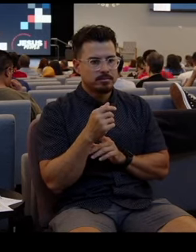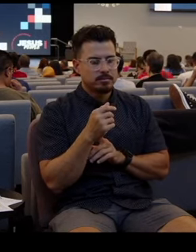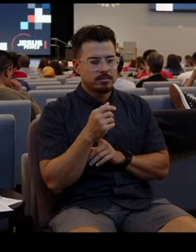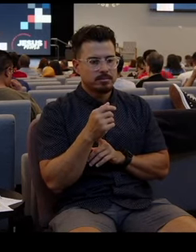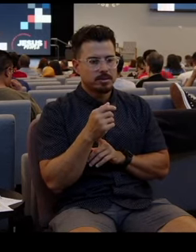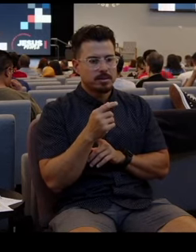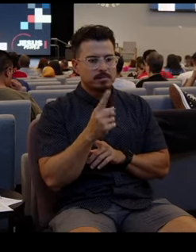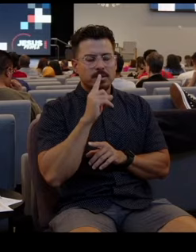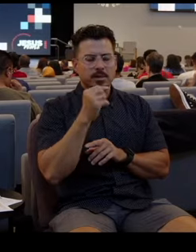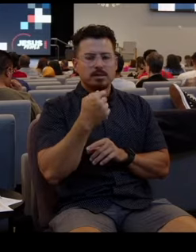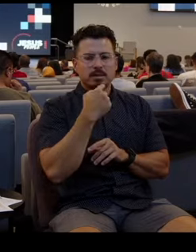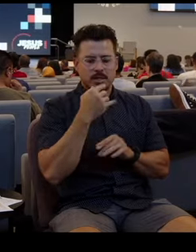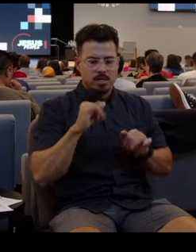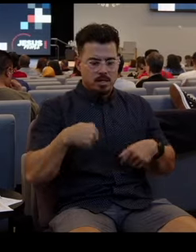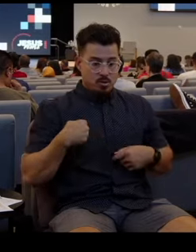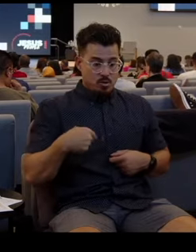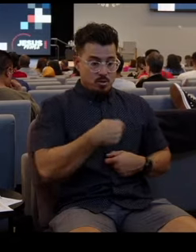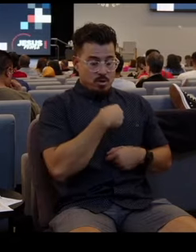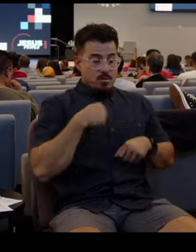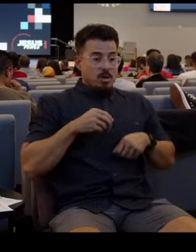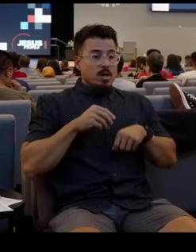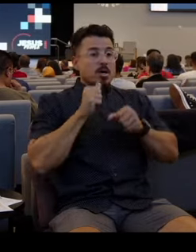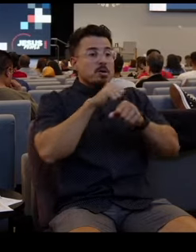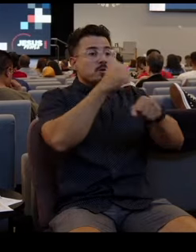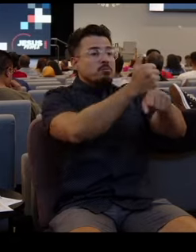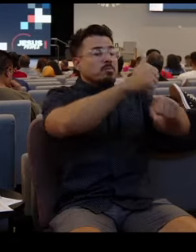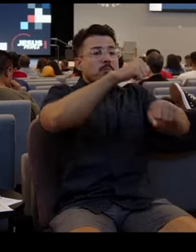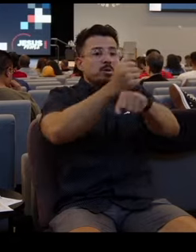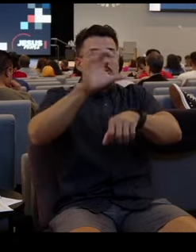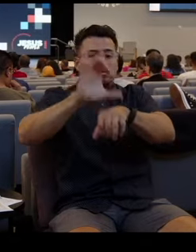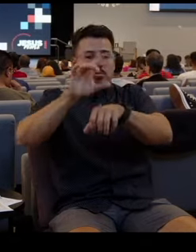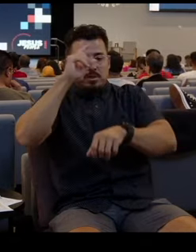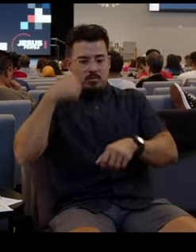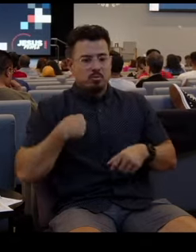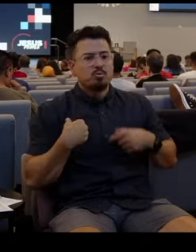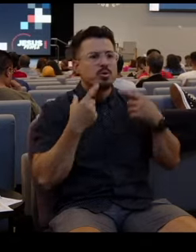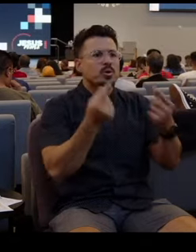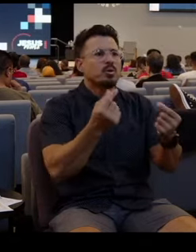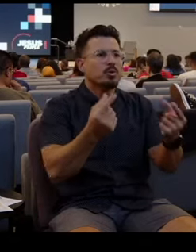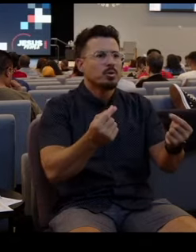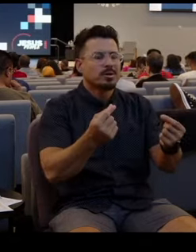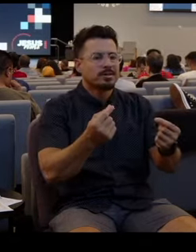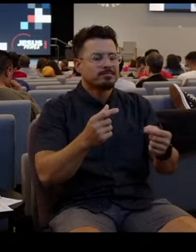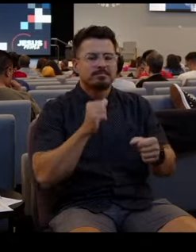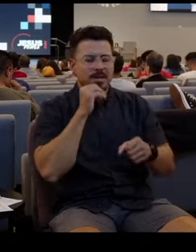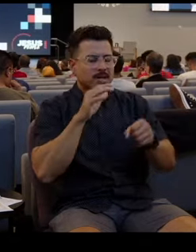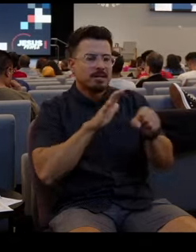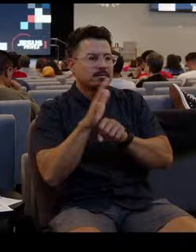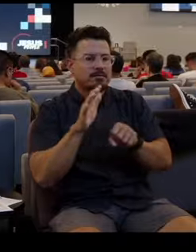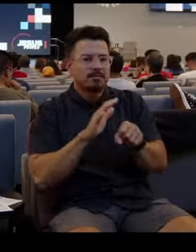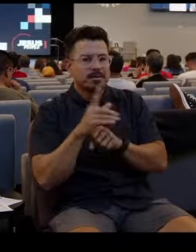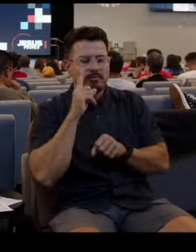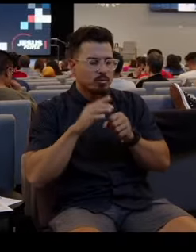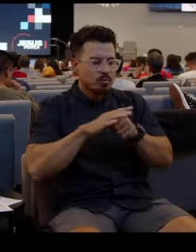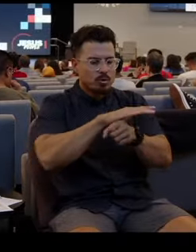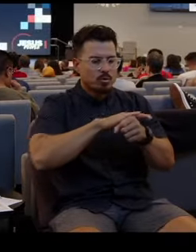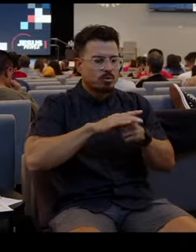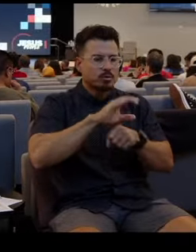But saying we plant churches because that is what we do will never work in a local congregation.